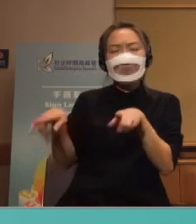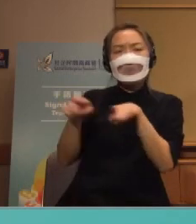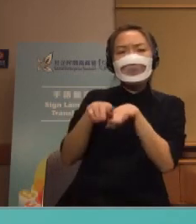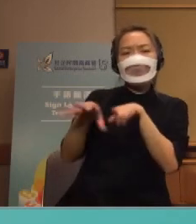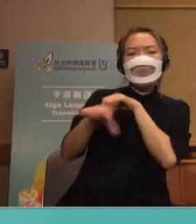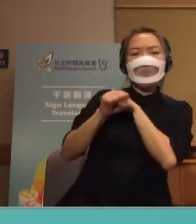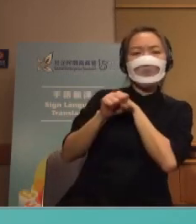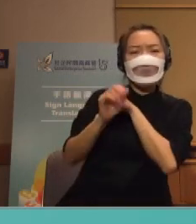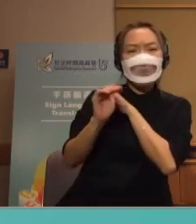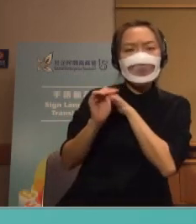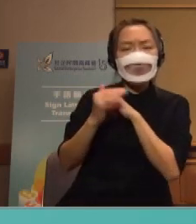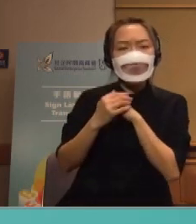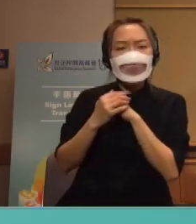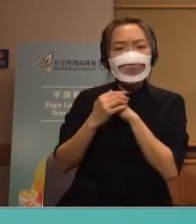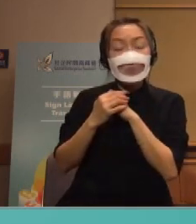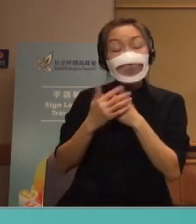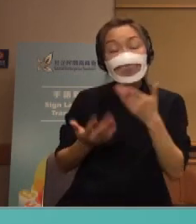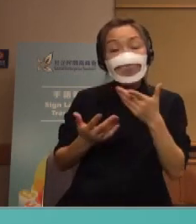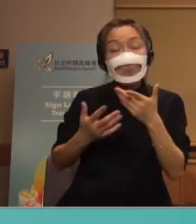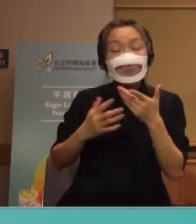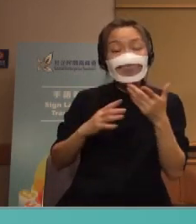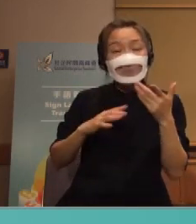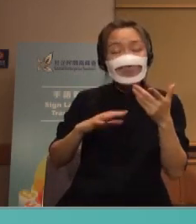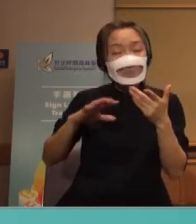wondering that, probably every day. Thanks a lot.